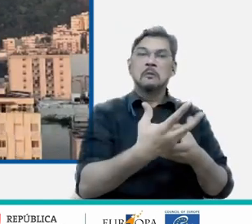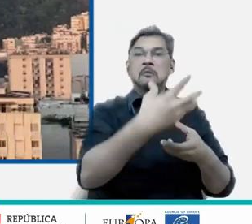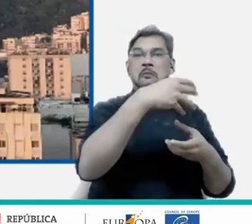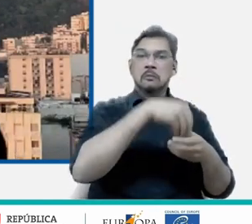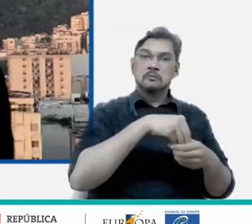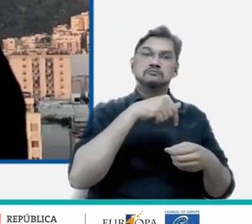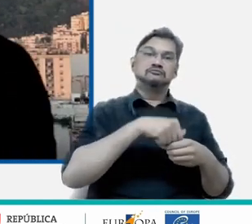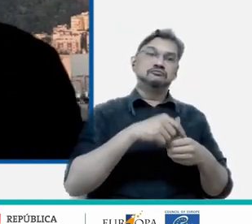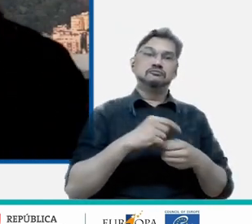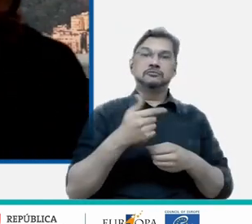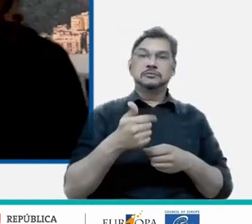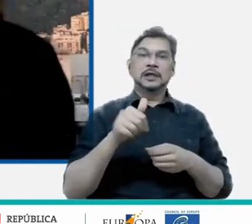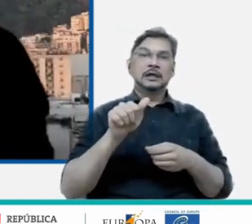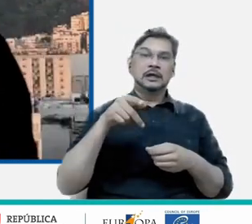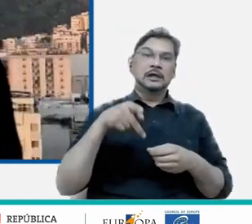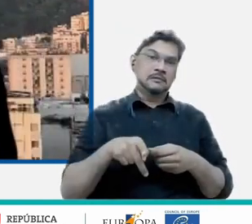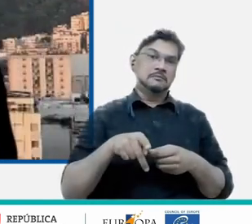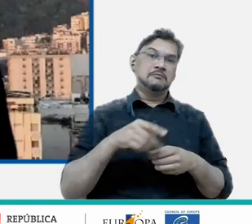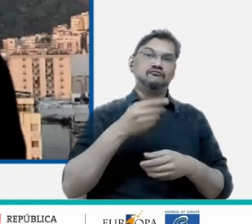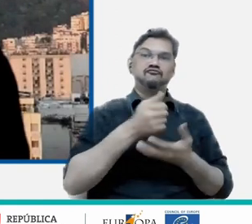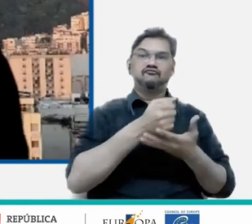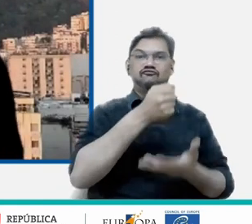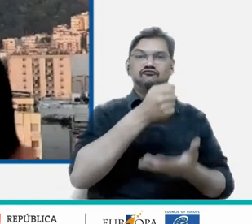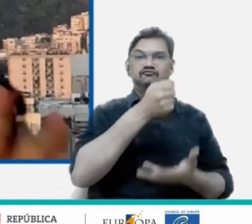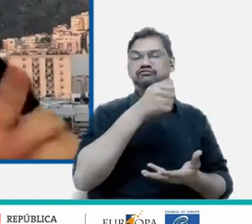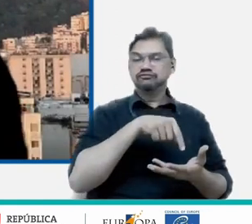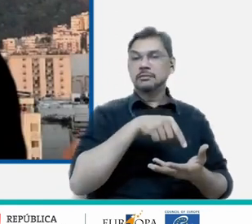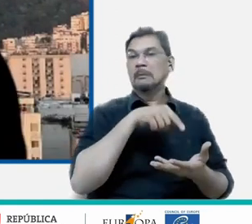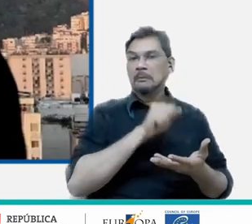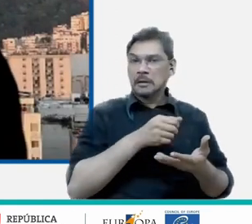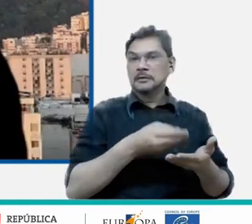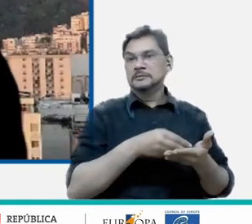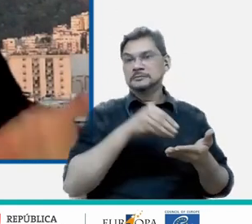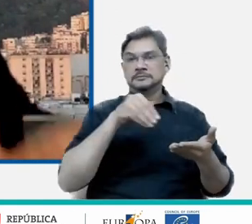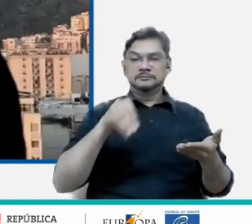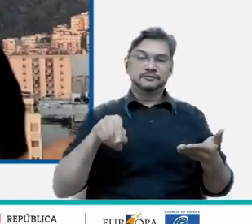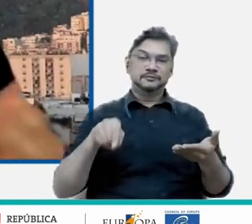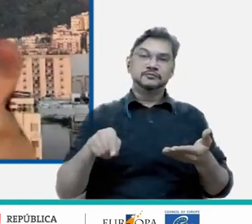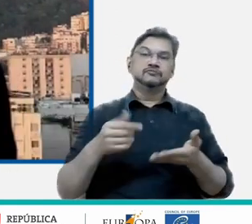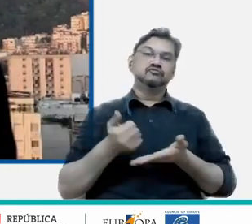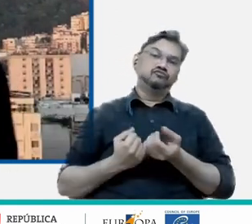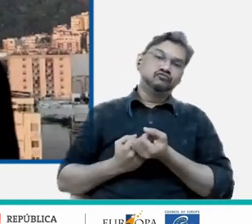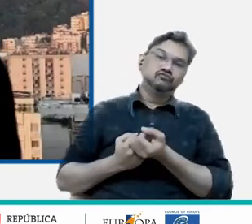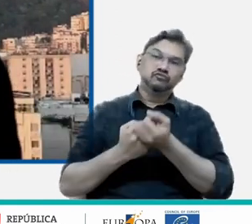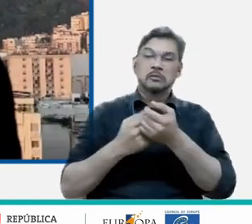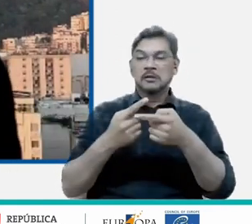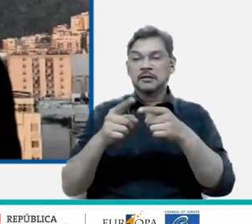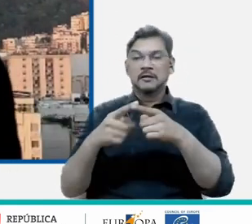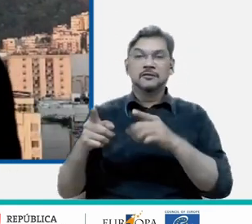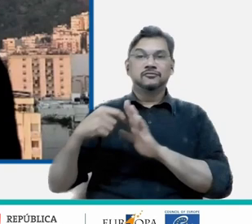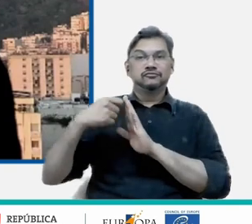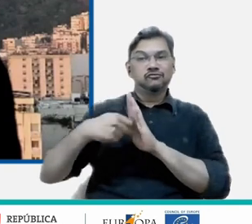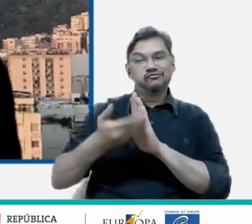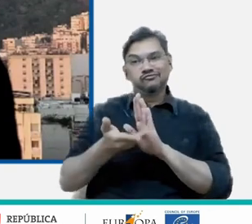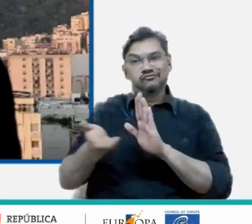GIZ, ECLE, and also the City's Climate Finance Leadership Alliance. And the idea is to support projects in pre-feasibility